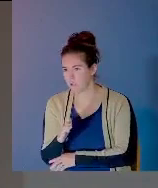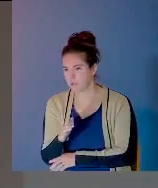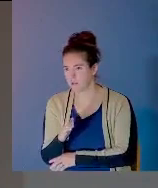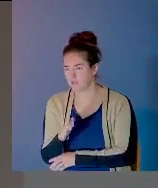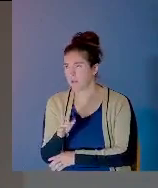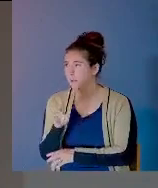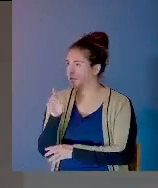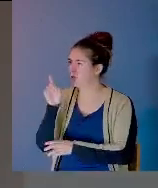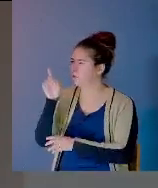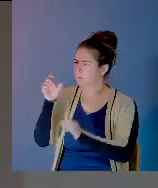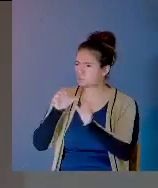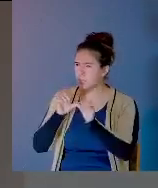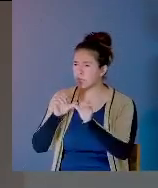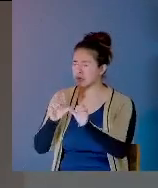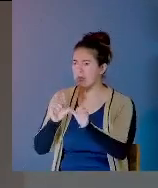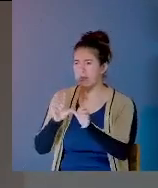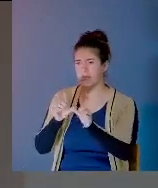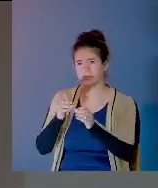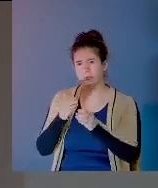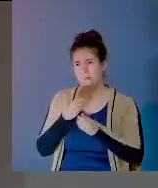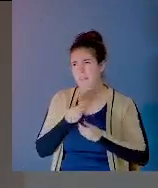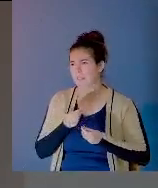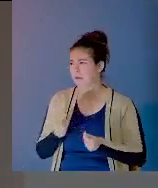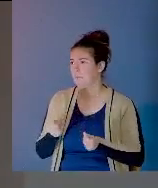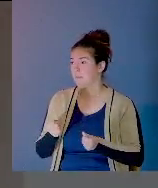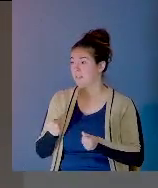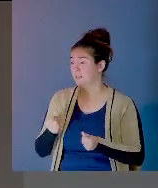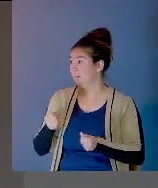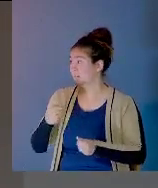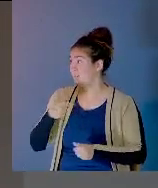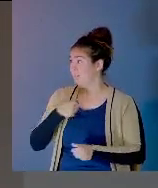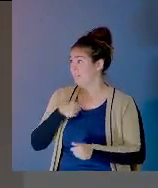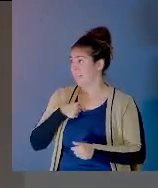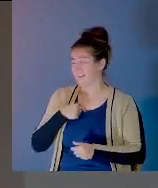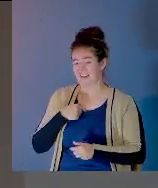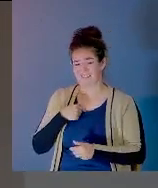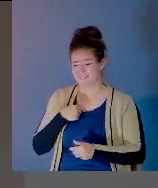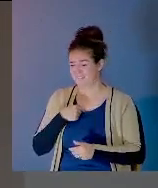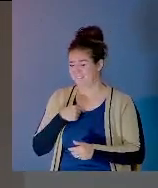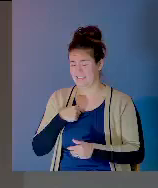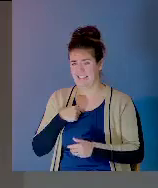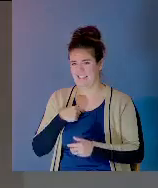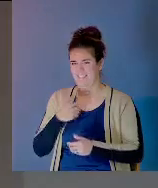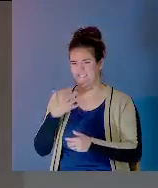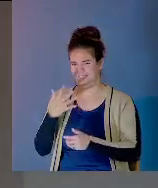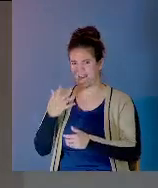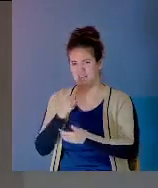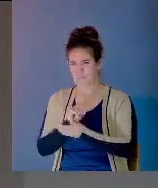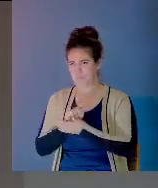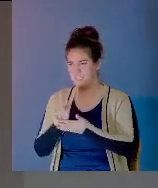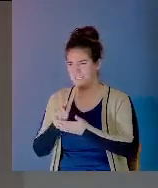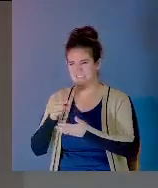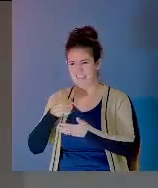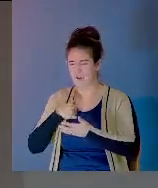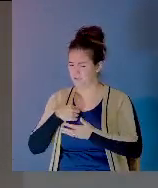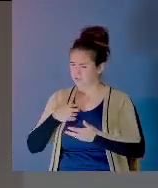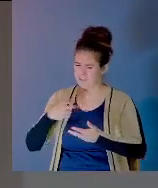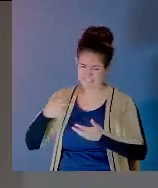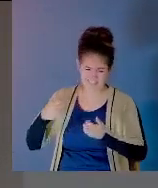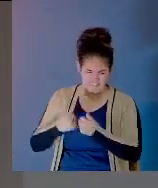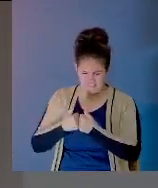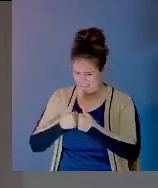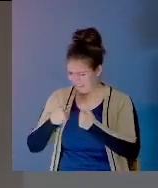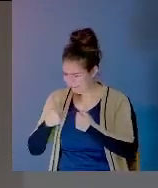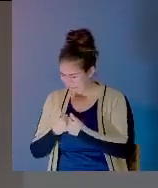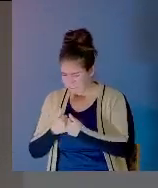And I almost left the last 5 weeks. I wasn't here, and I was just going through something. And God said, go